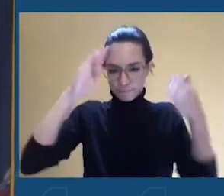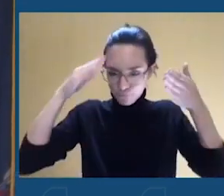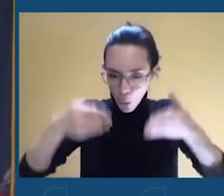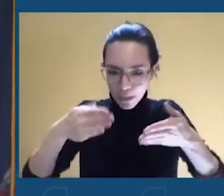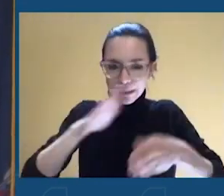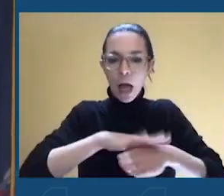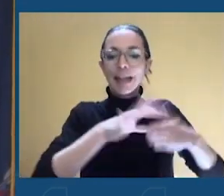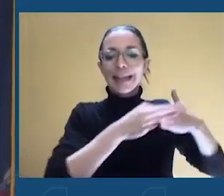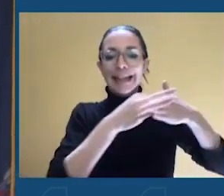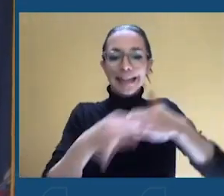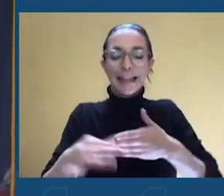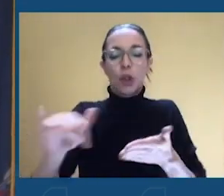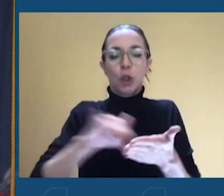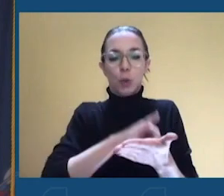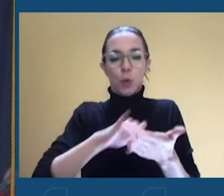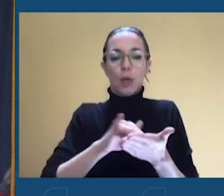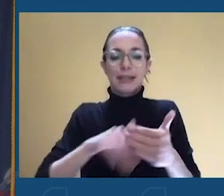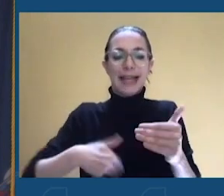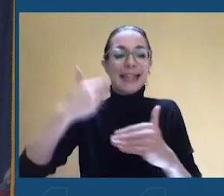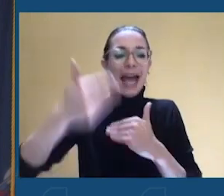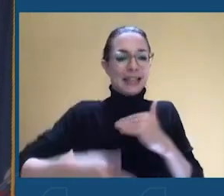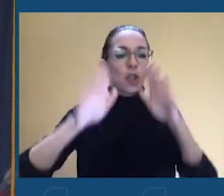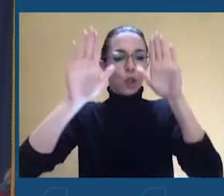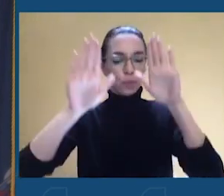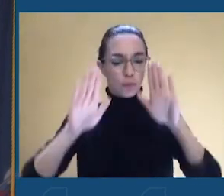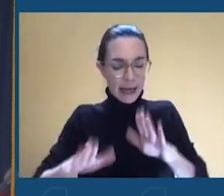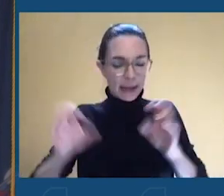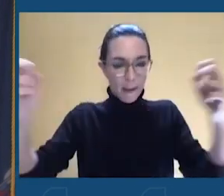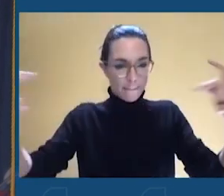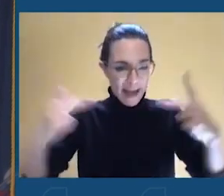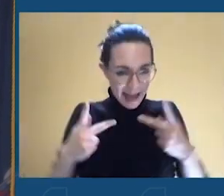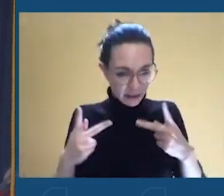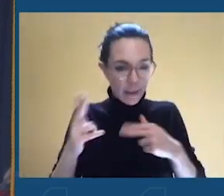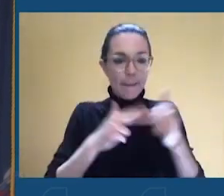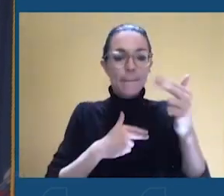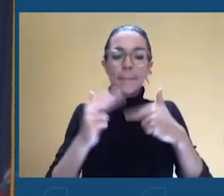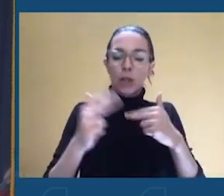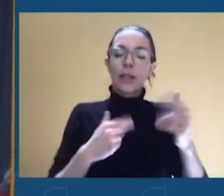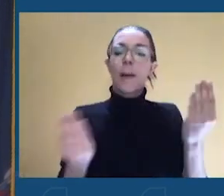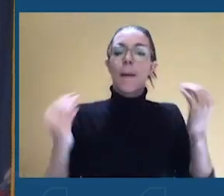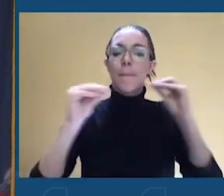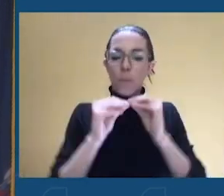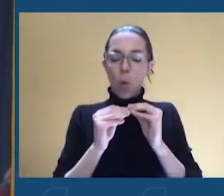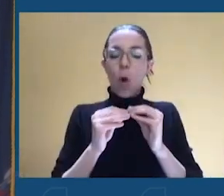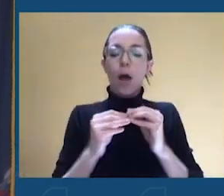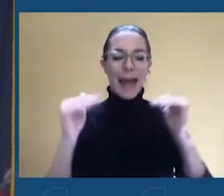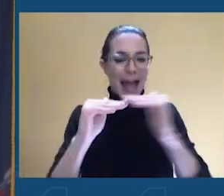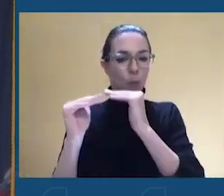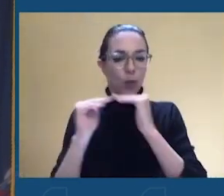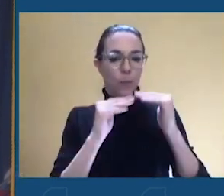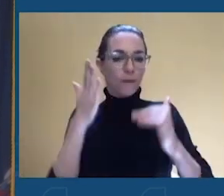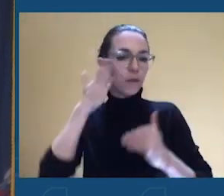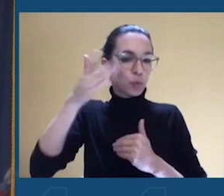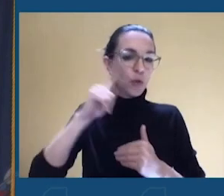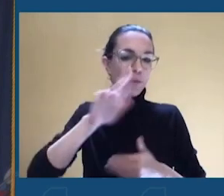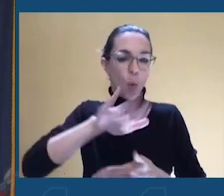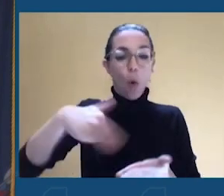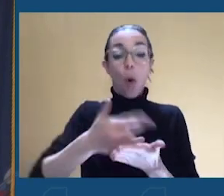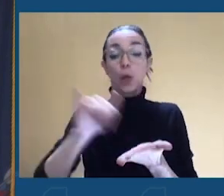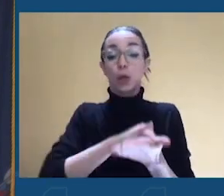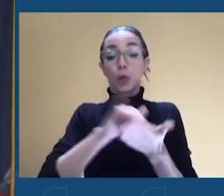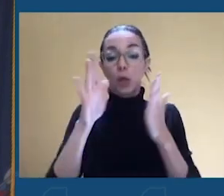great comeback and building a brighter, better future, a more equitable future for every New Yorker. To do